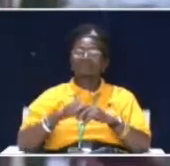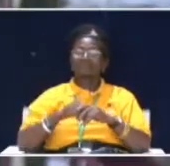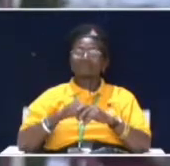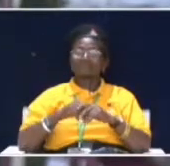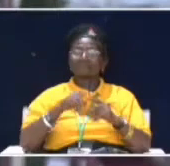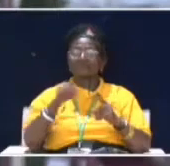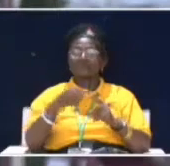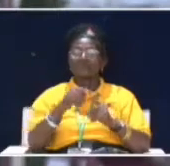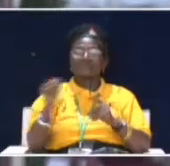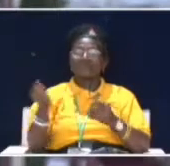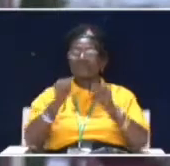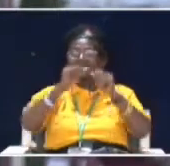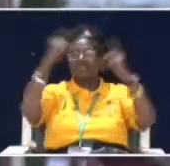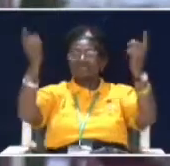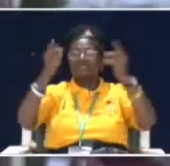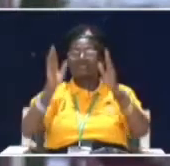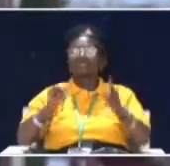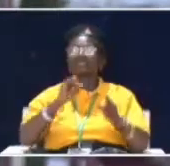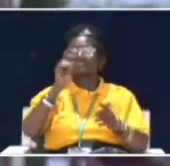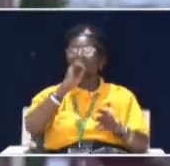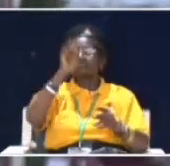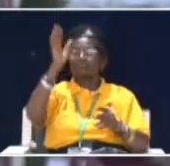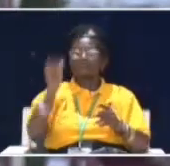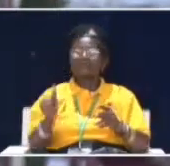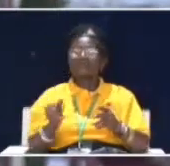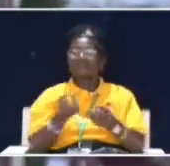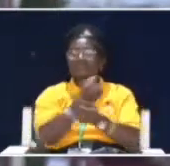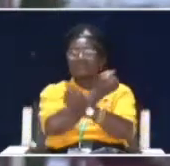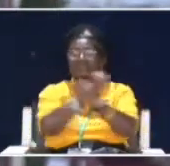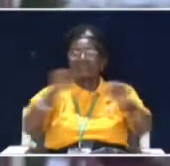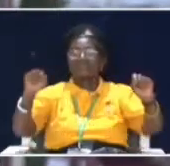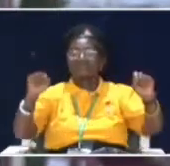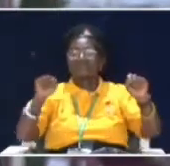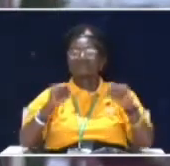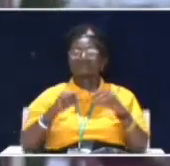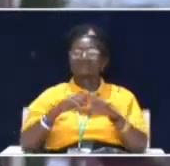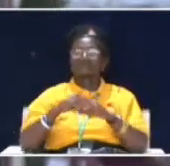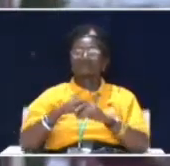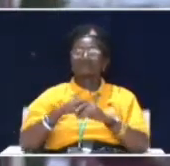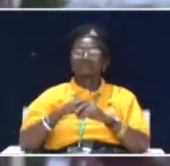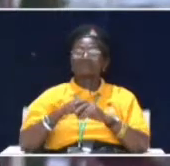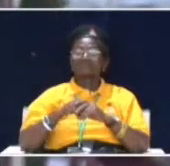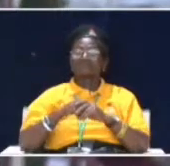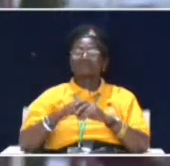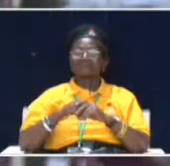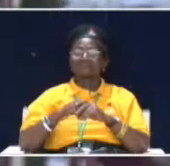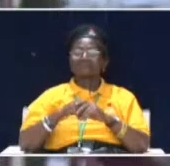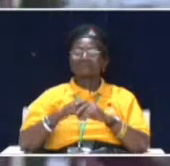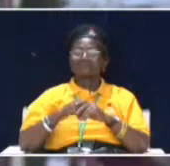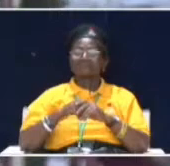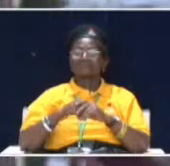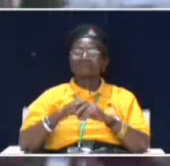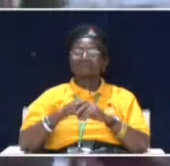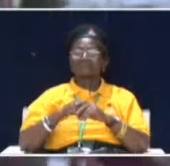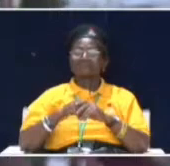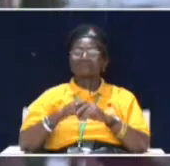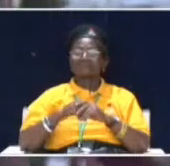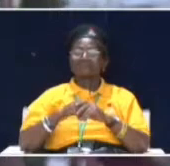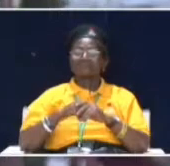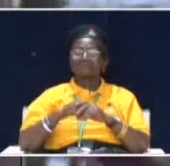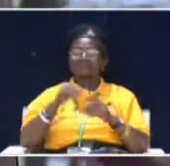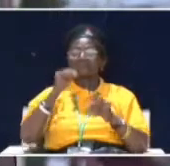When a sinner is truly saved, nigbati ala elese ba ri igbala ni toto, if you